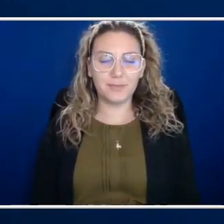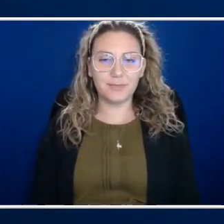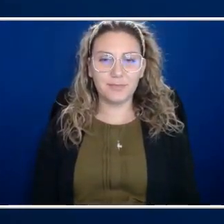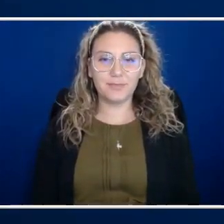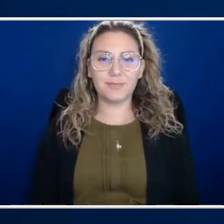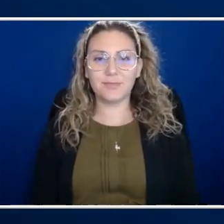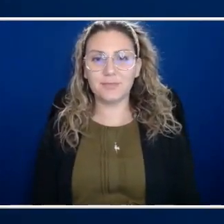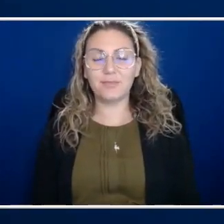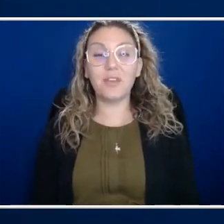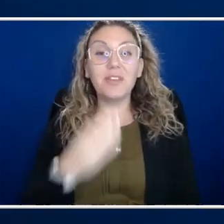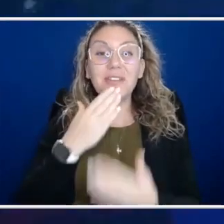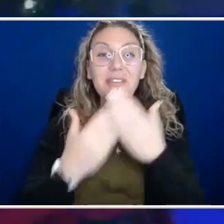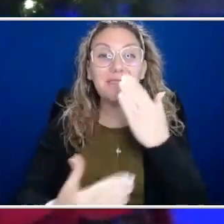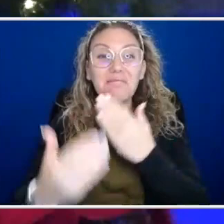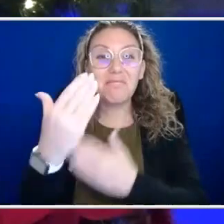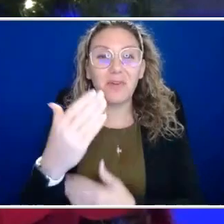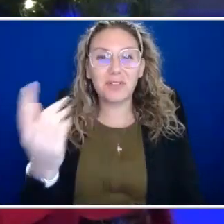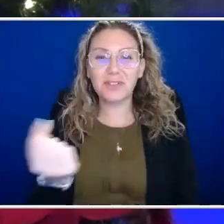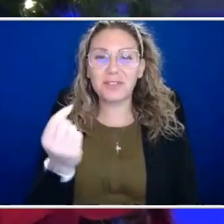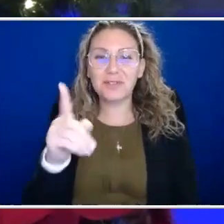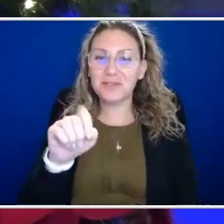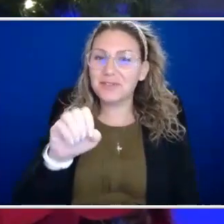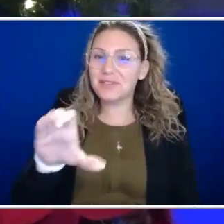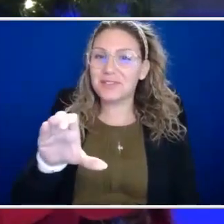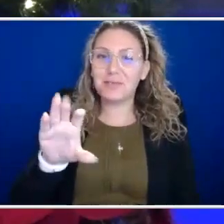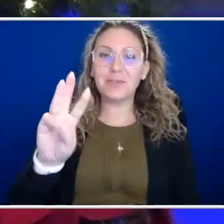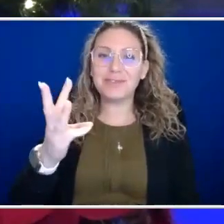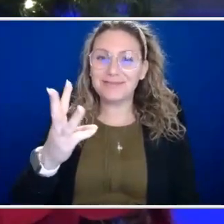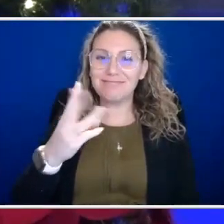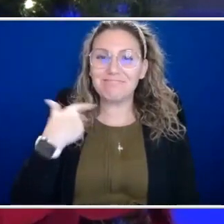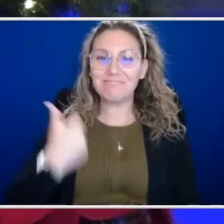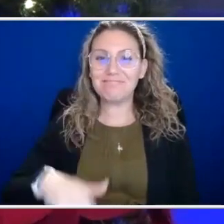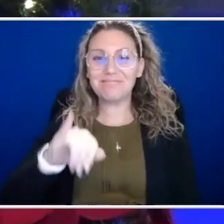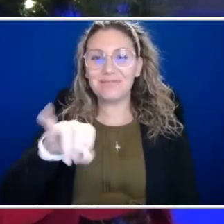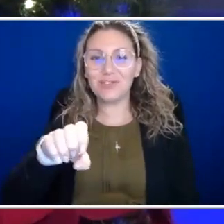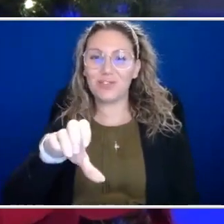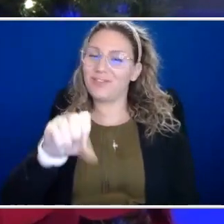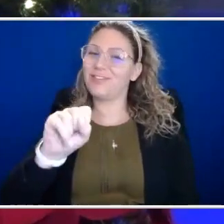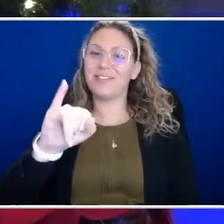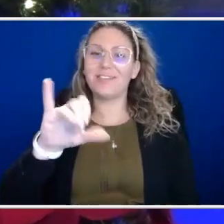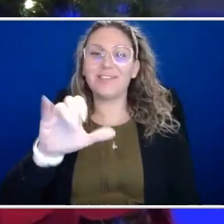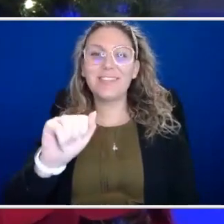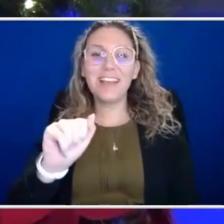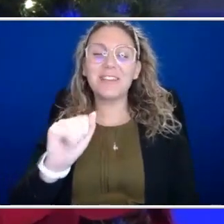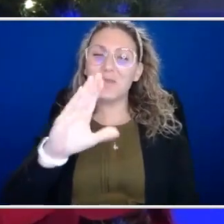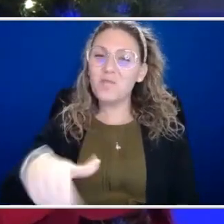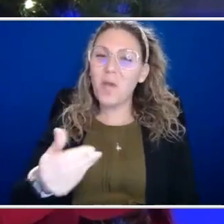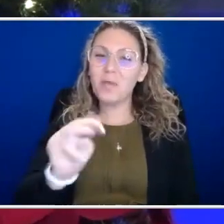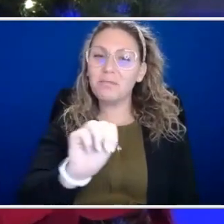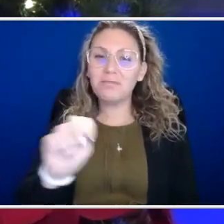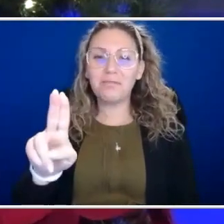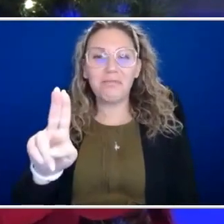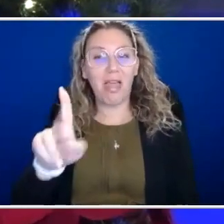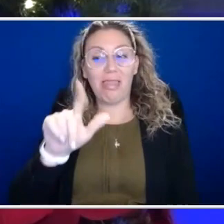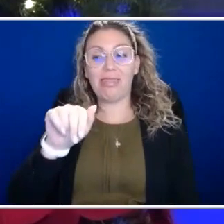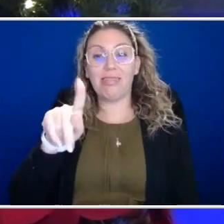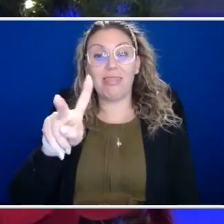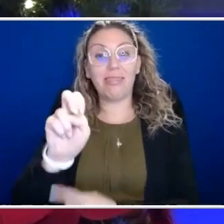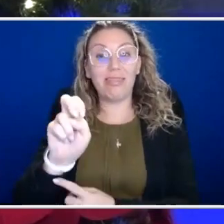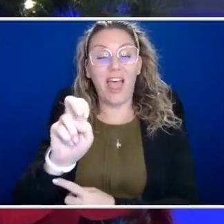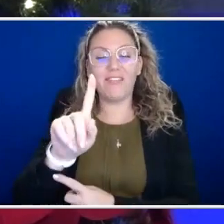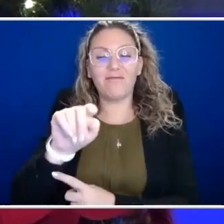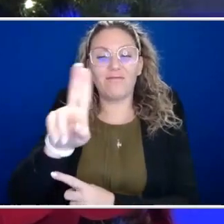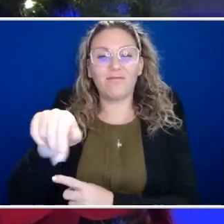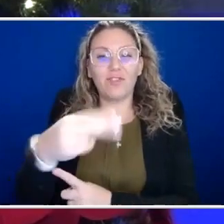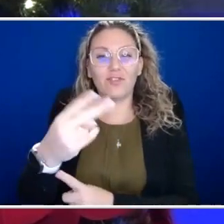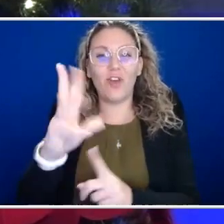Good morning. It is Tuesday, December 6th. I'm Jessica Lovell. Welcome into the Morning Medical Update. We are live inside the Dolph C. Simons Jr. Family